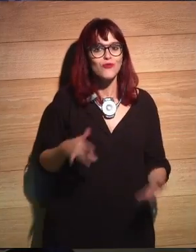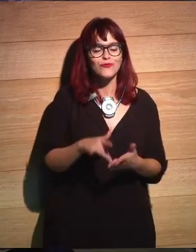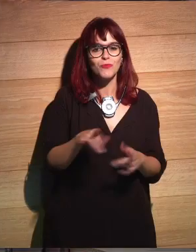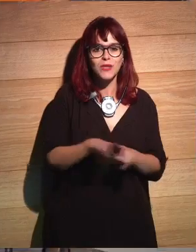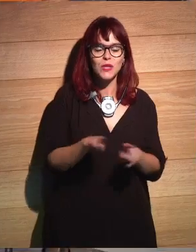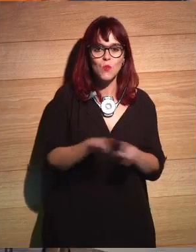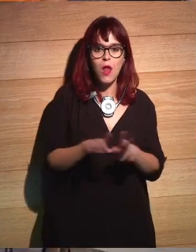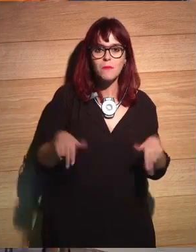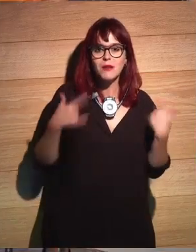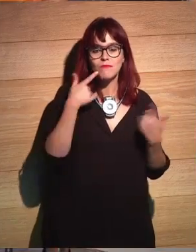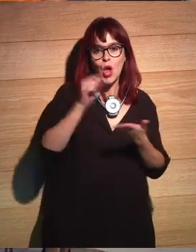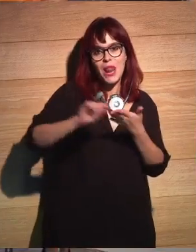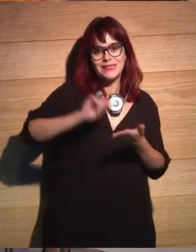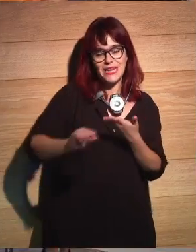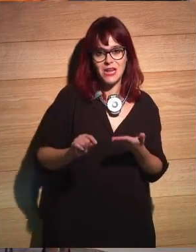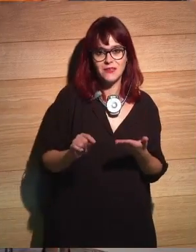book,